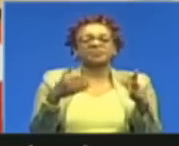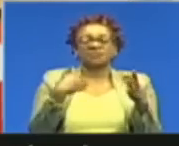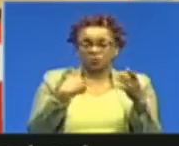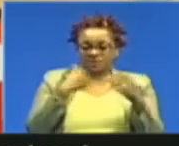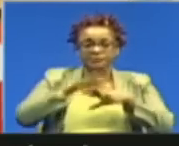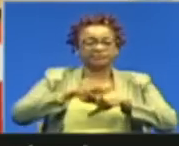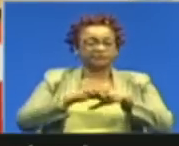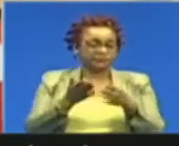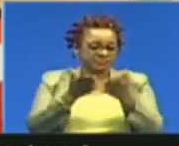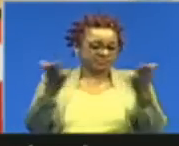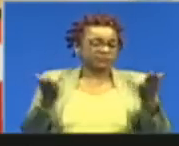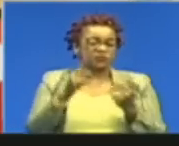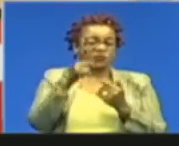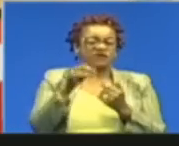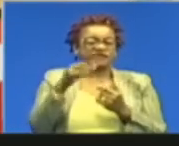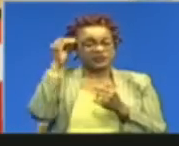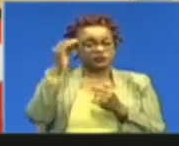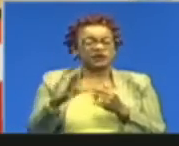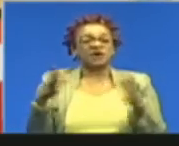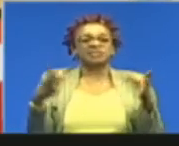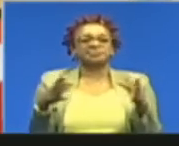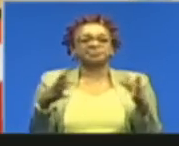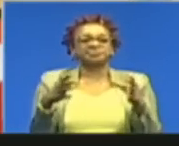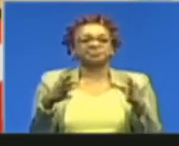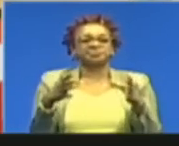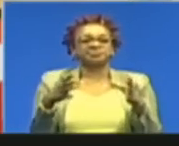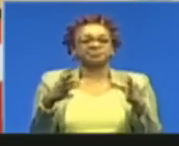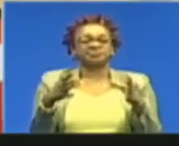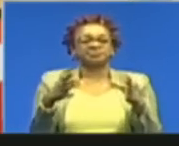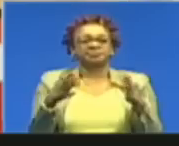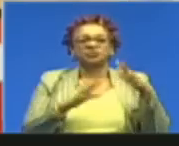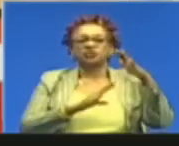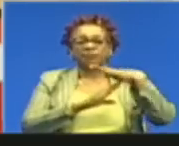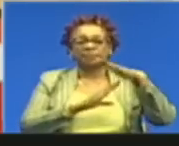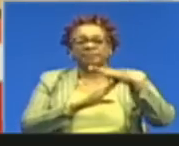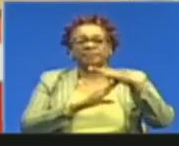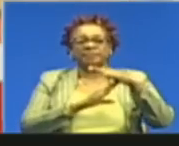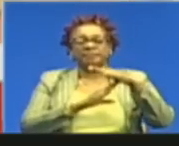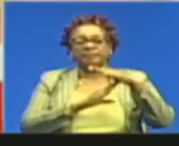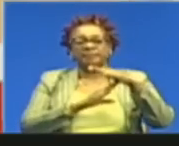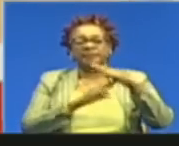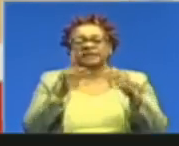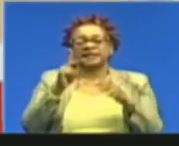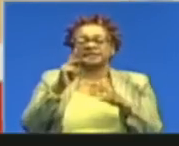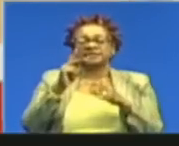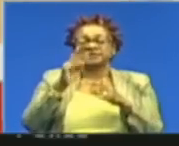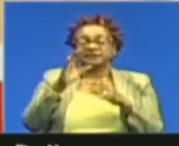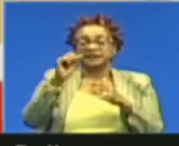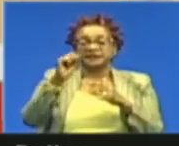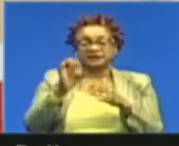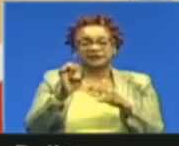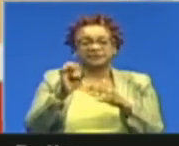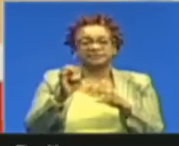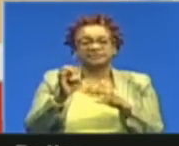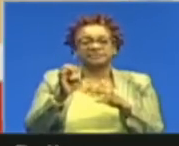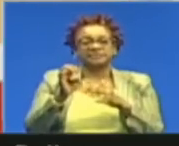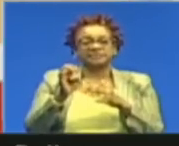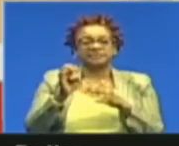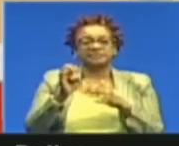because one of the students in our team, Albert Wandui, was a top student in the Kenya Certificate of Secondary Education. That is for